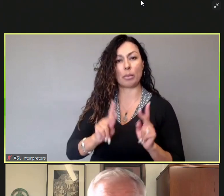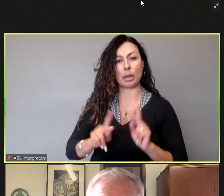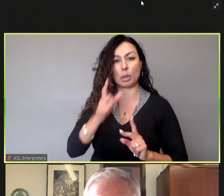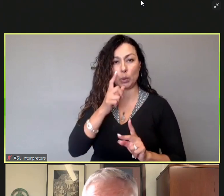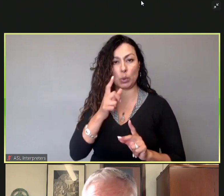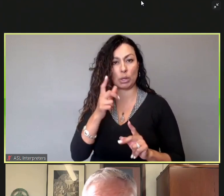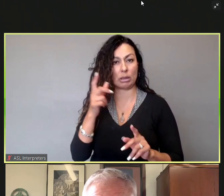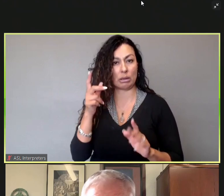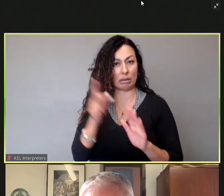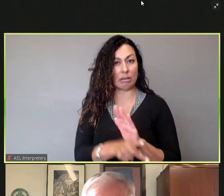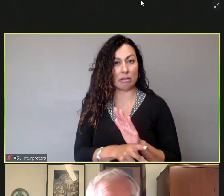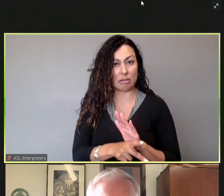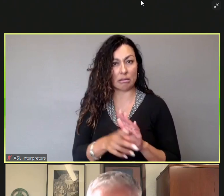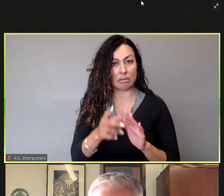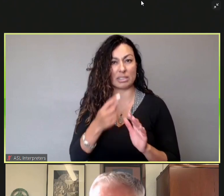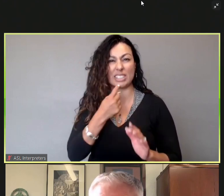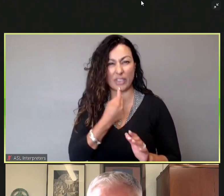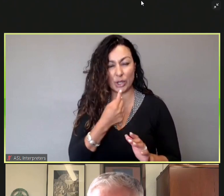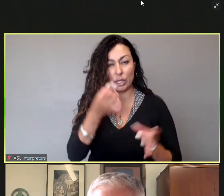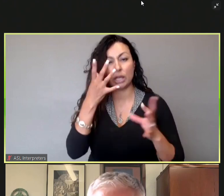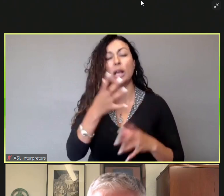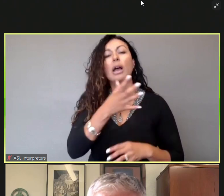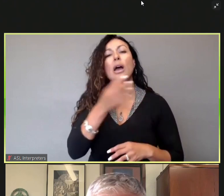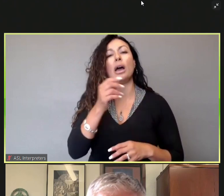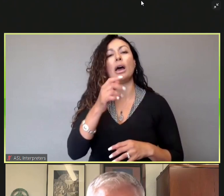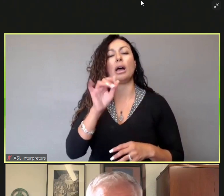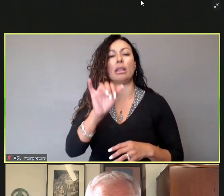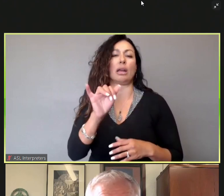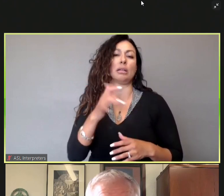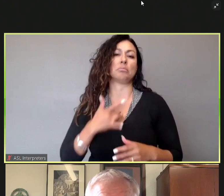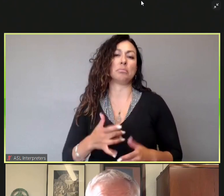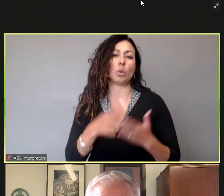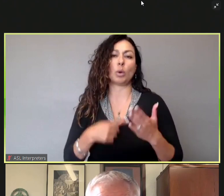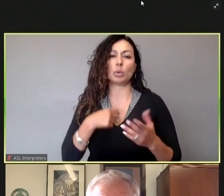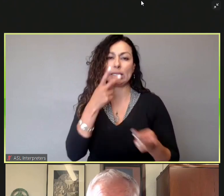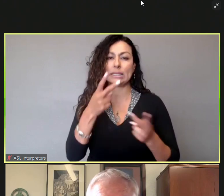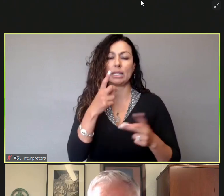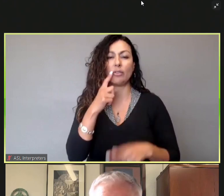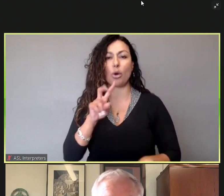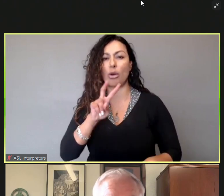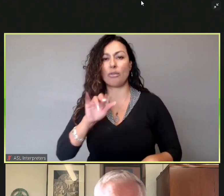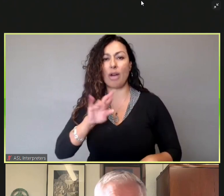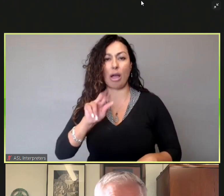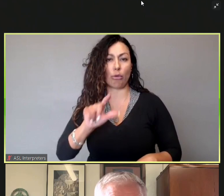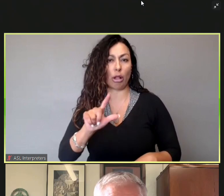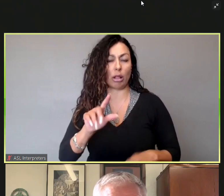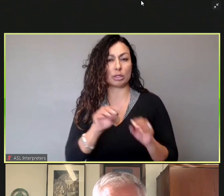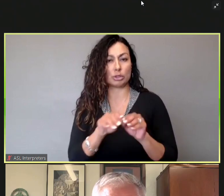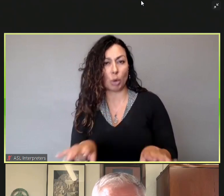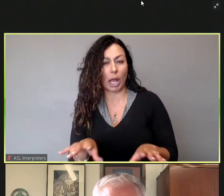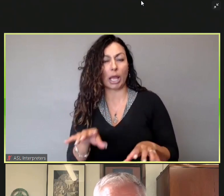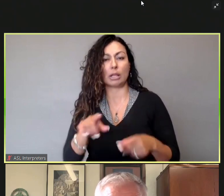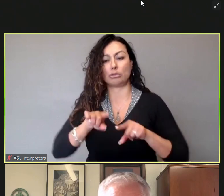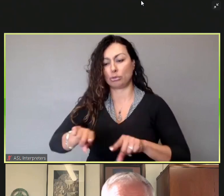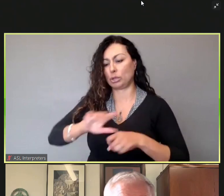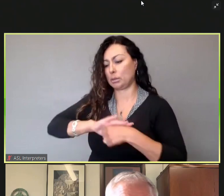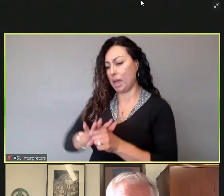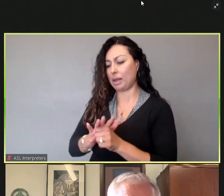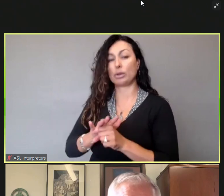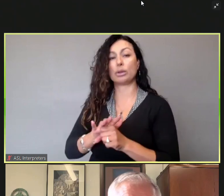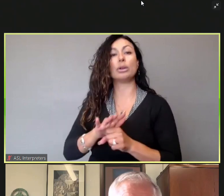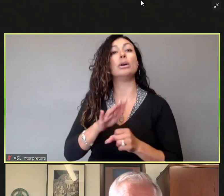killed. And that's what we normally see in any kind of viral spread or pandemic, is that